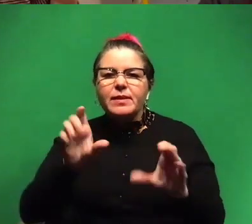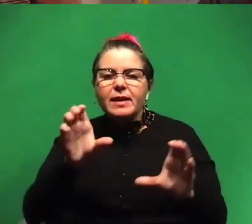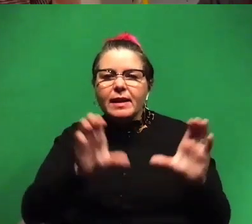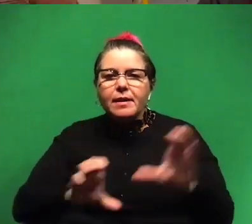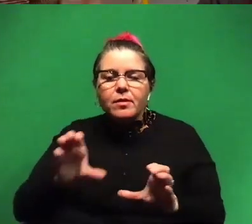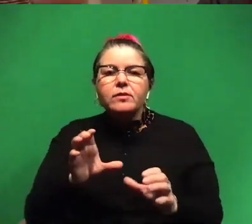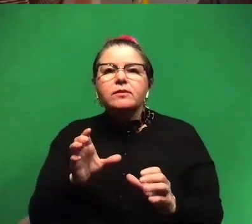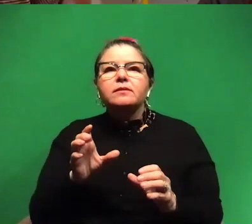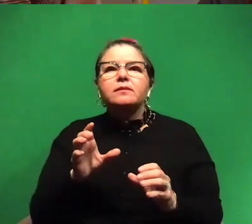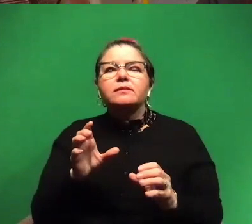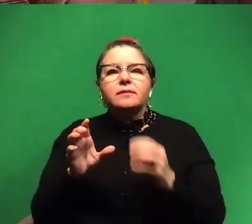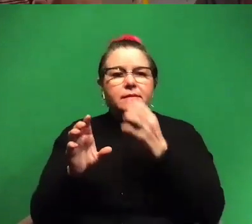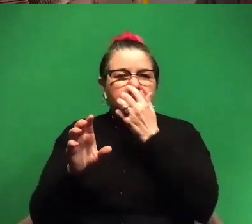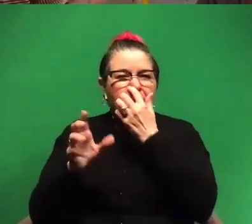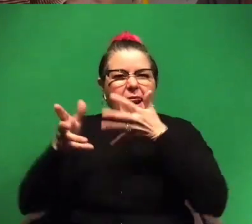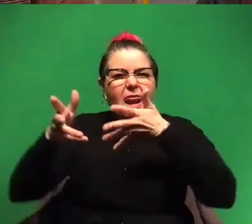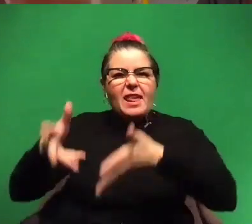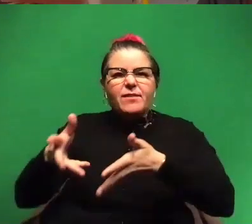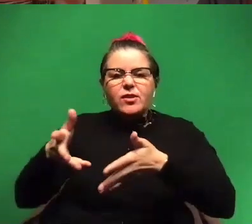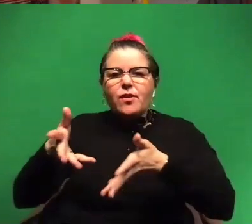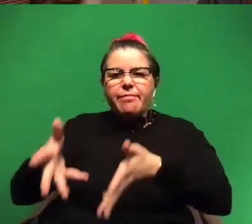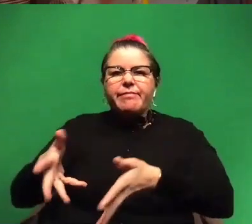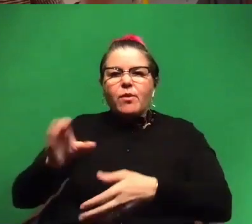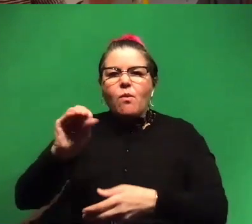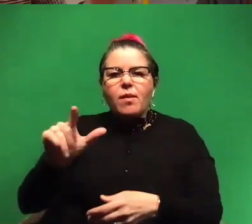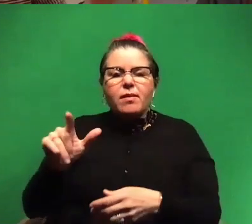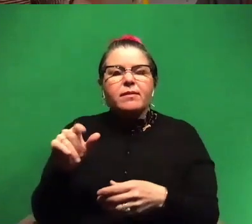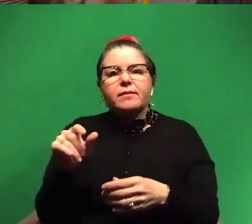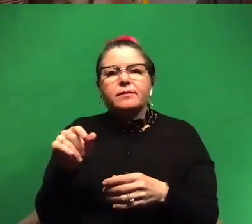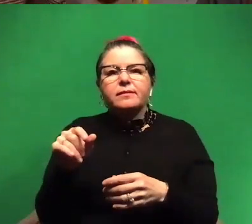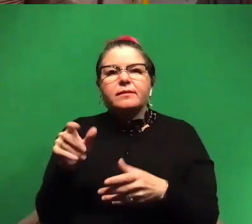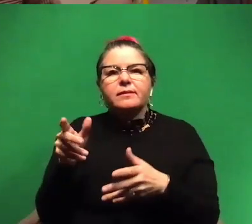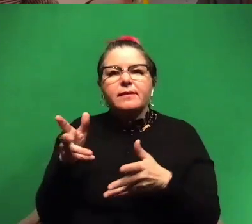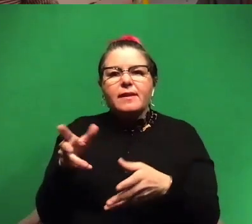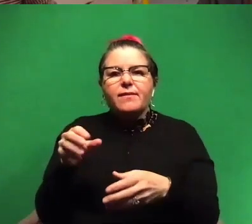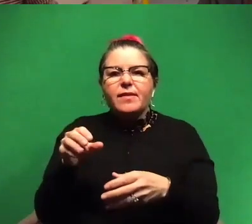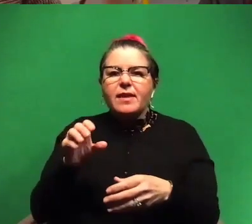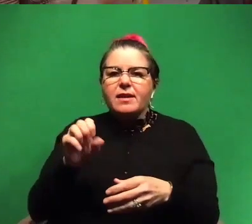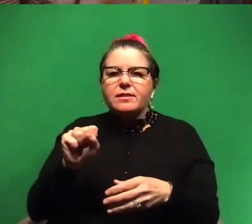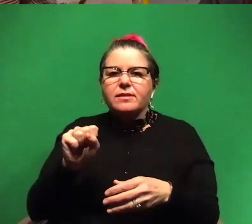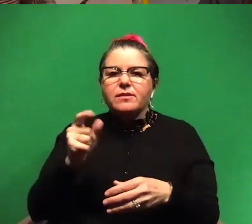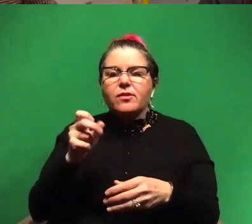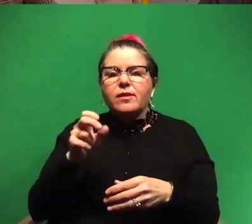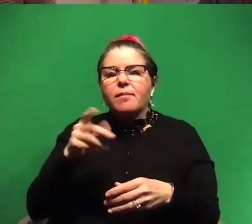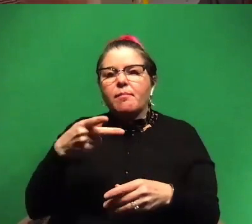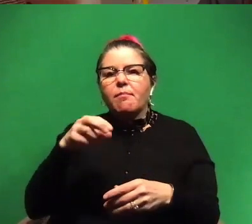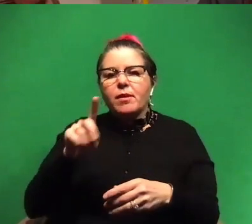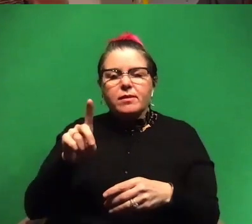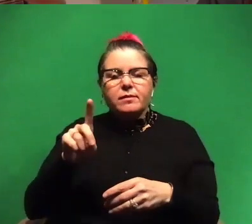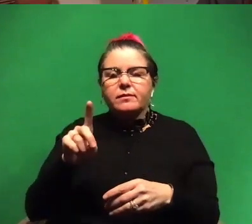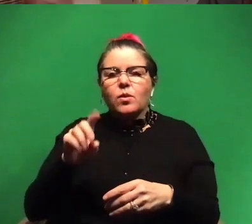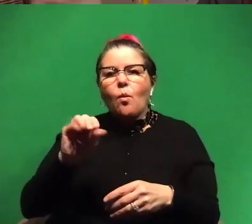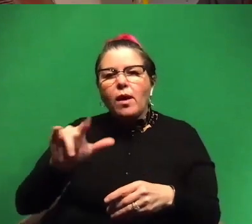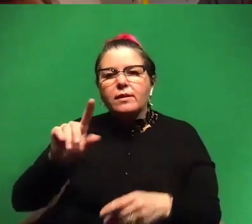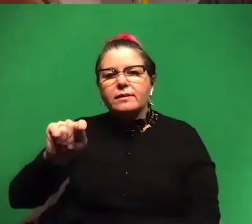also bitumen and leftover bits of oil that are in the kind of slurry ponds or tailings, oil tailings,